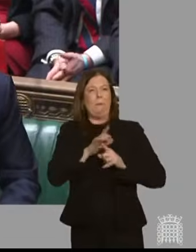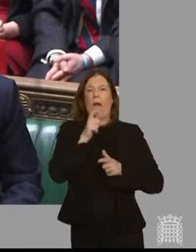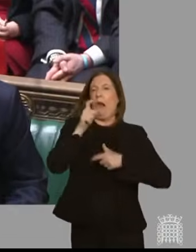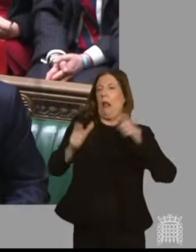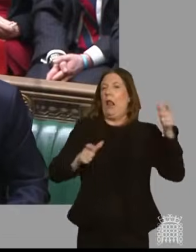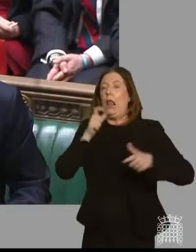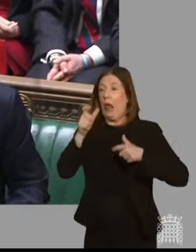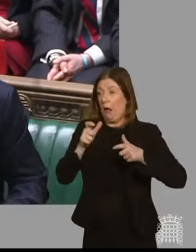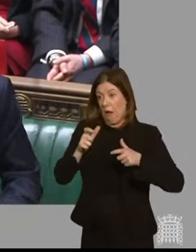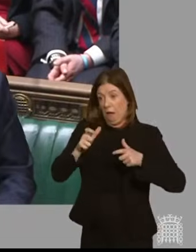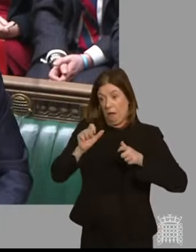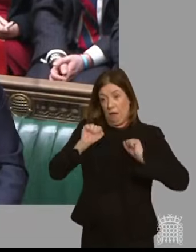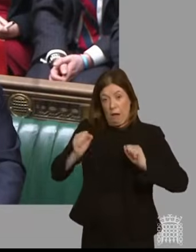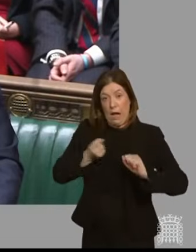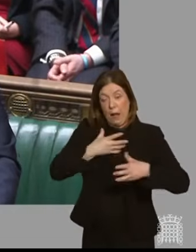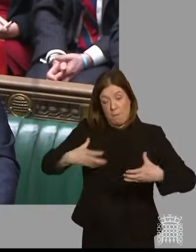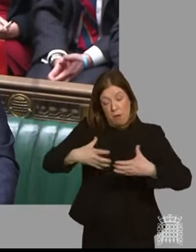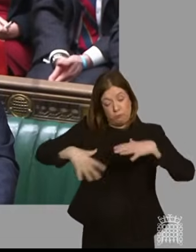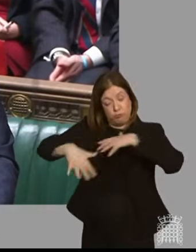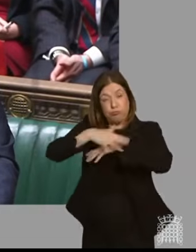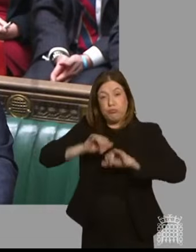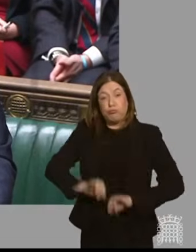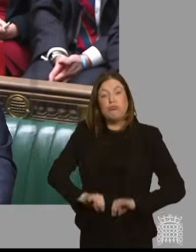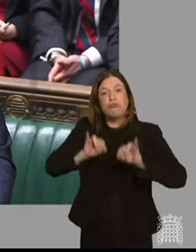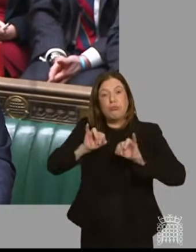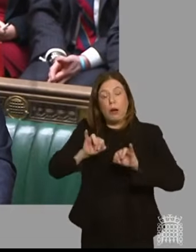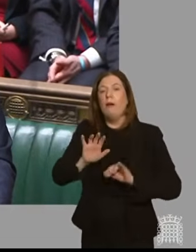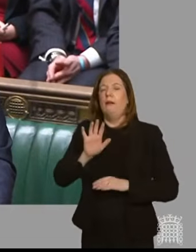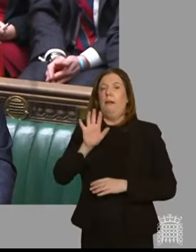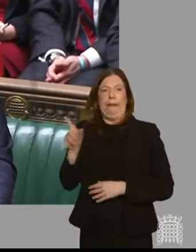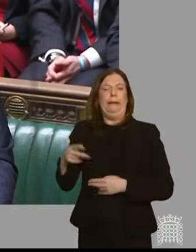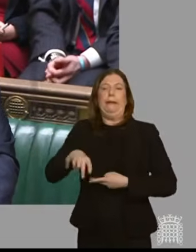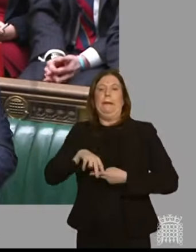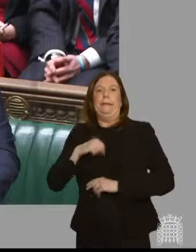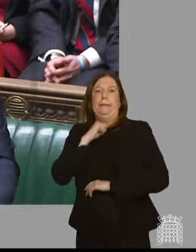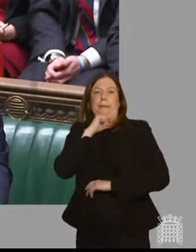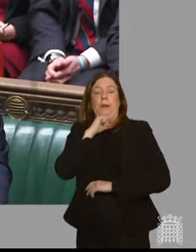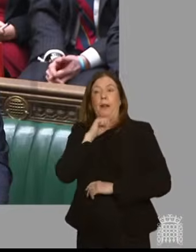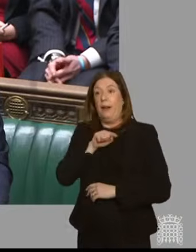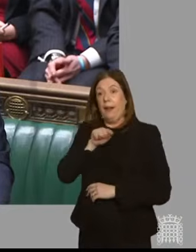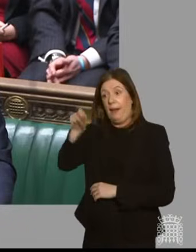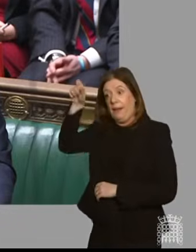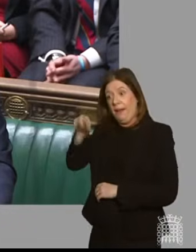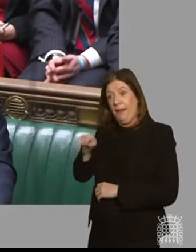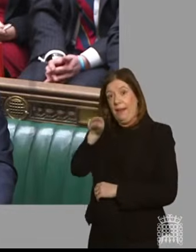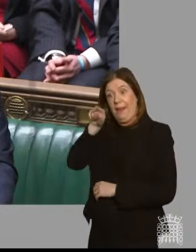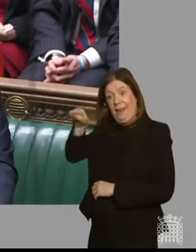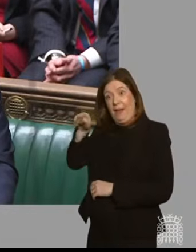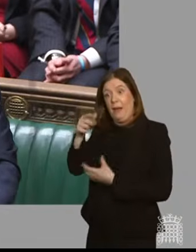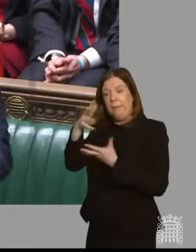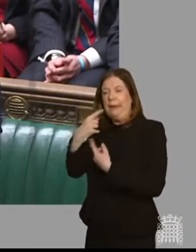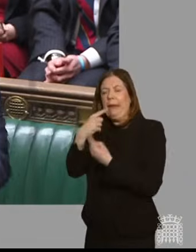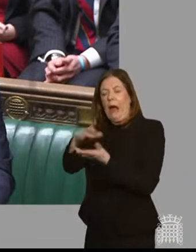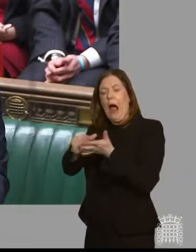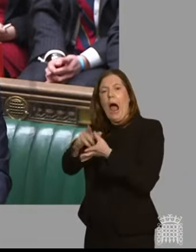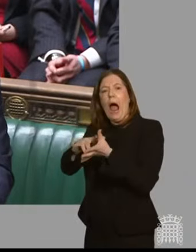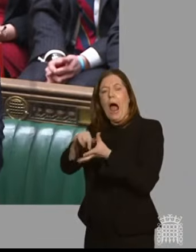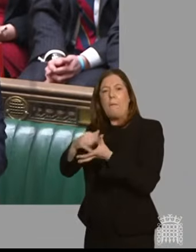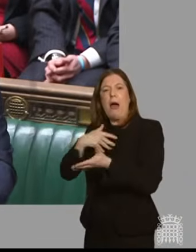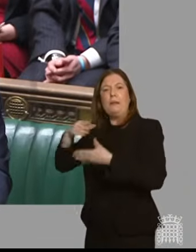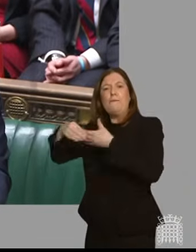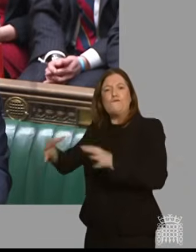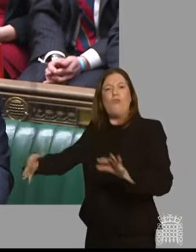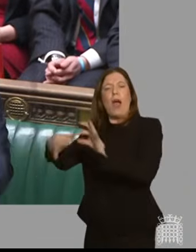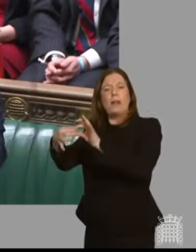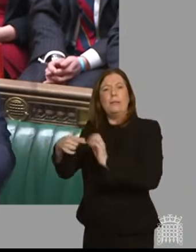but twice backed a man who called Hamas friends, Mr. Speaker. But to their credit, the Shadow Chancellor, the